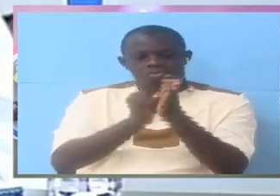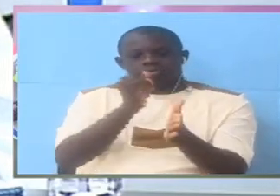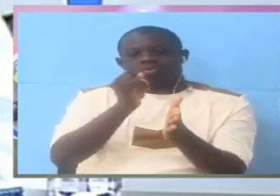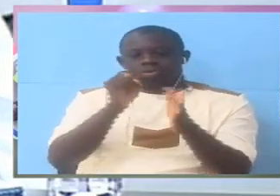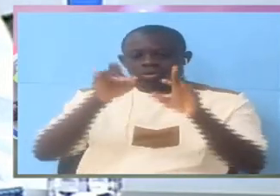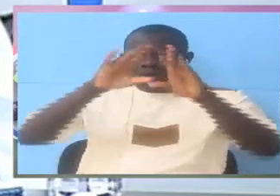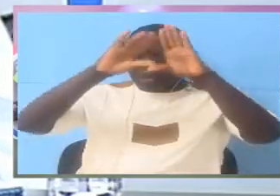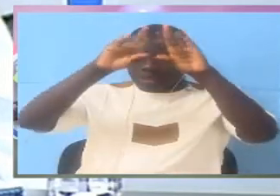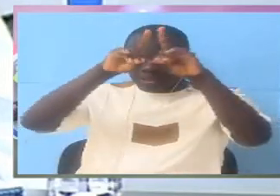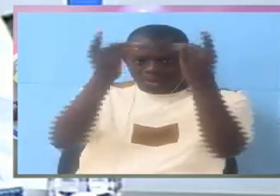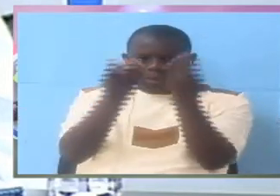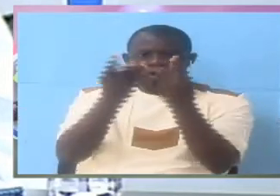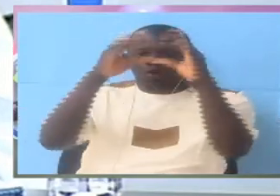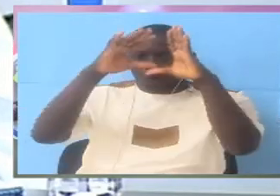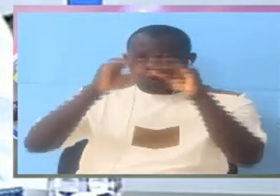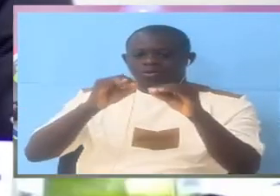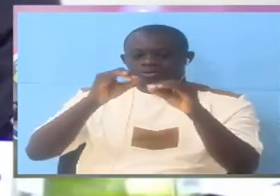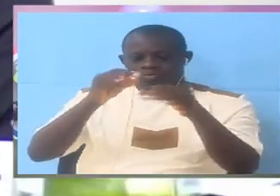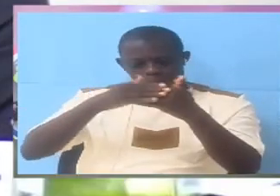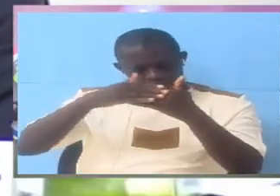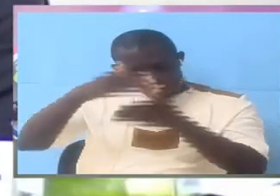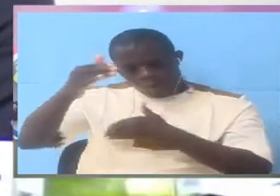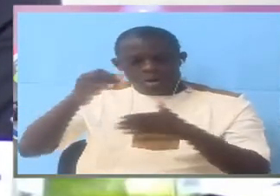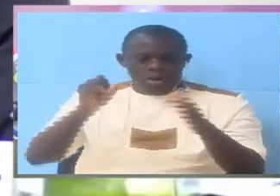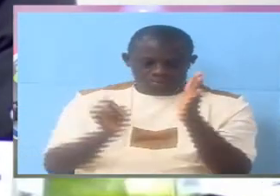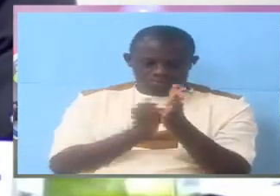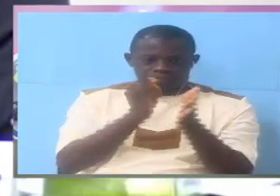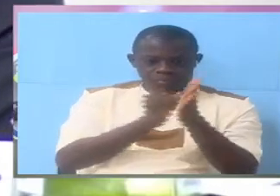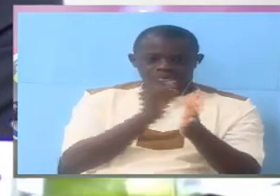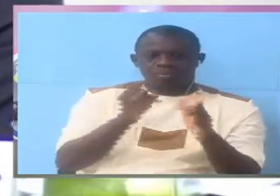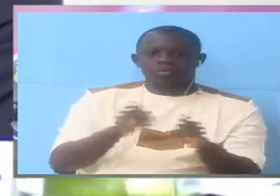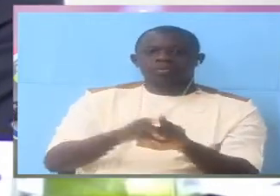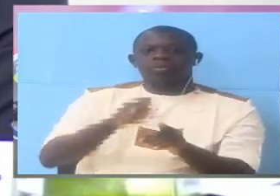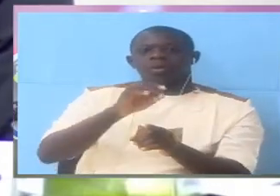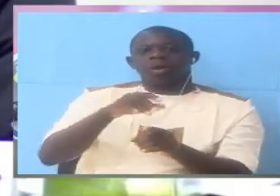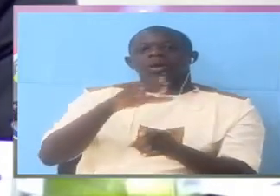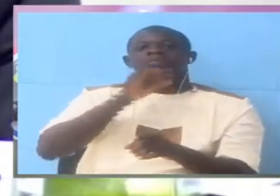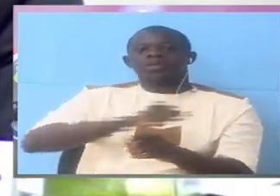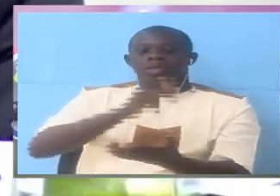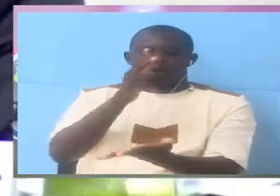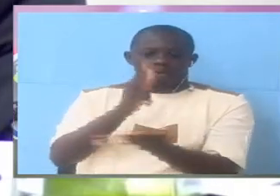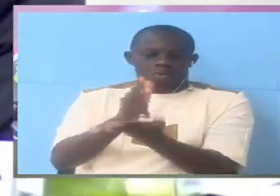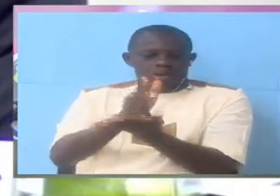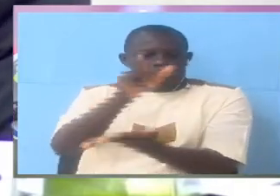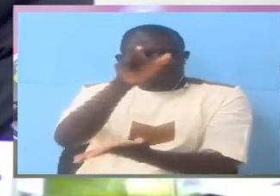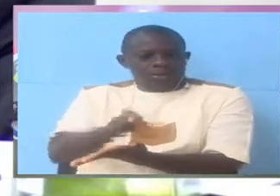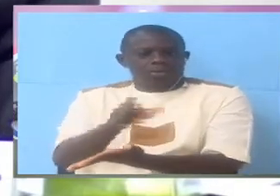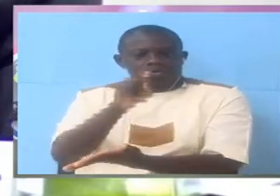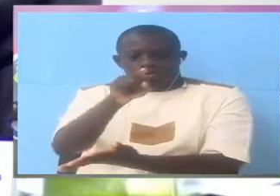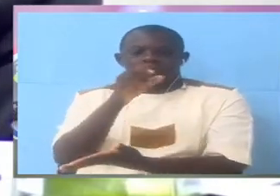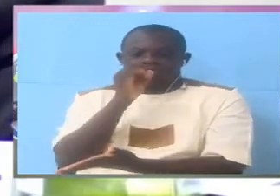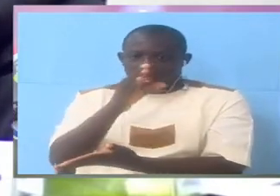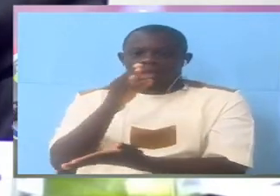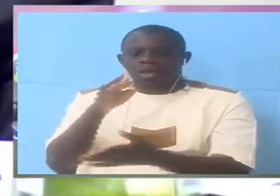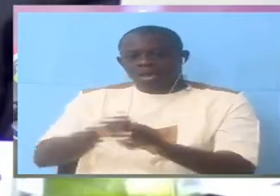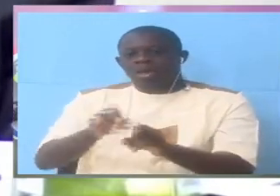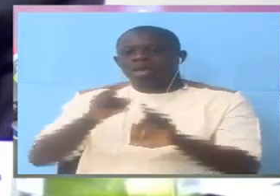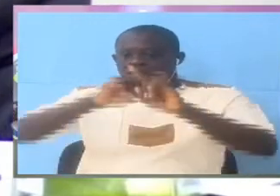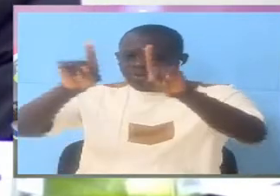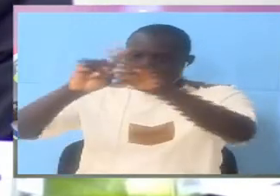This is why I said further. Mr. Witness, you did say that the various units would investigate their cases. That's what you